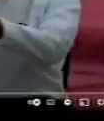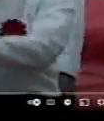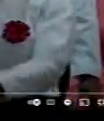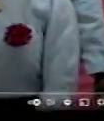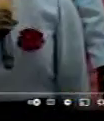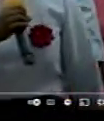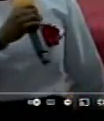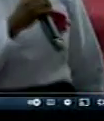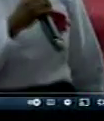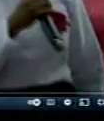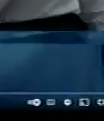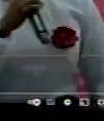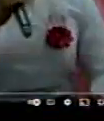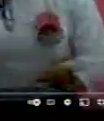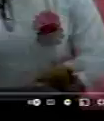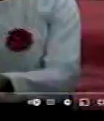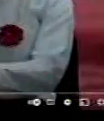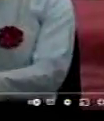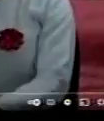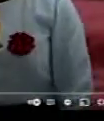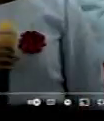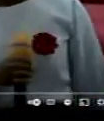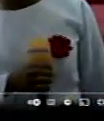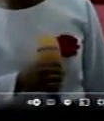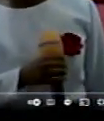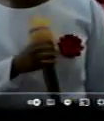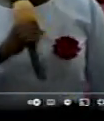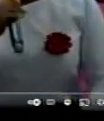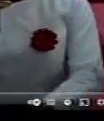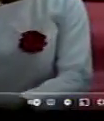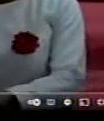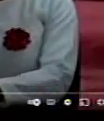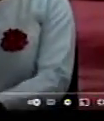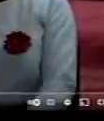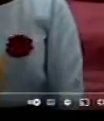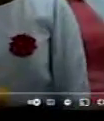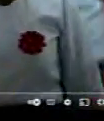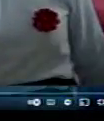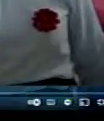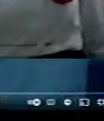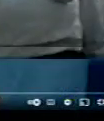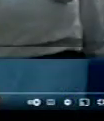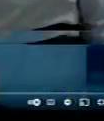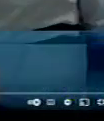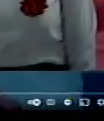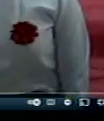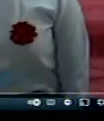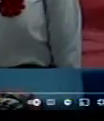Praise Him. Praise Him. Praise Him, the Lord.